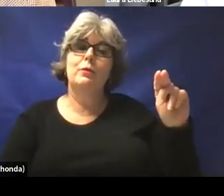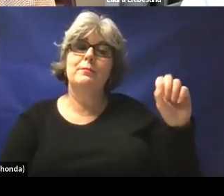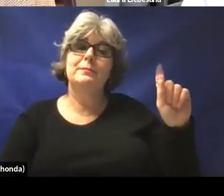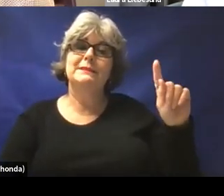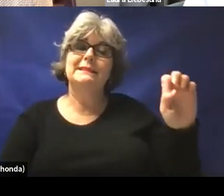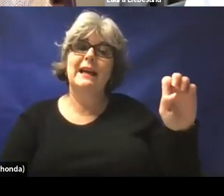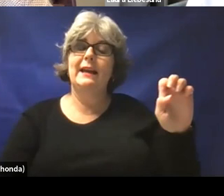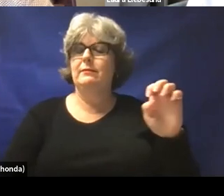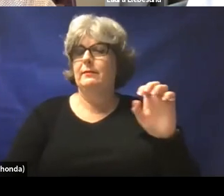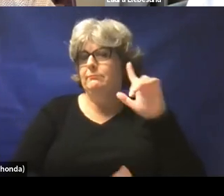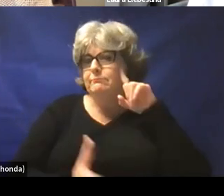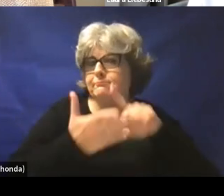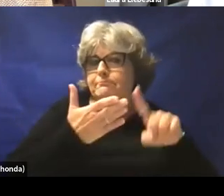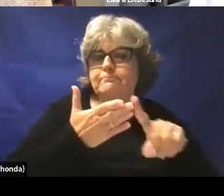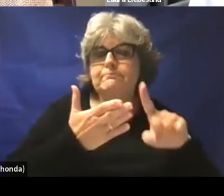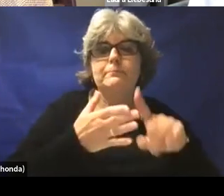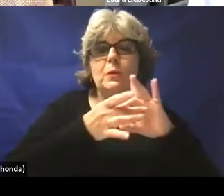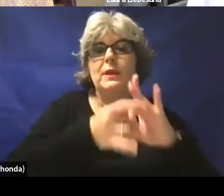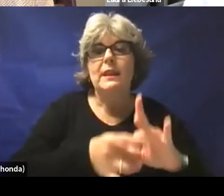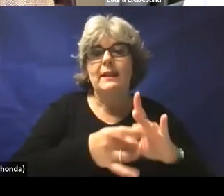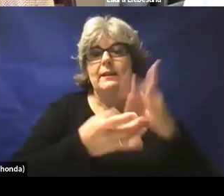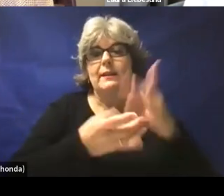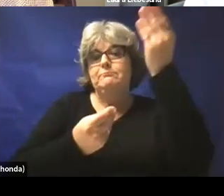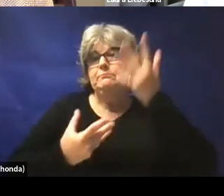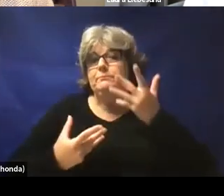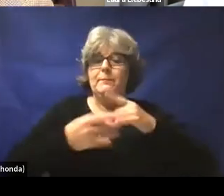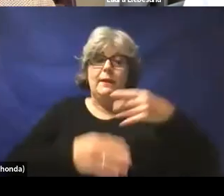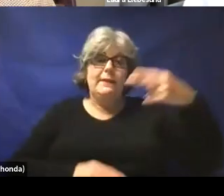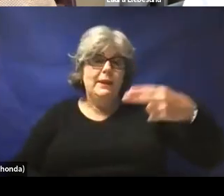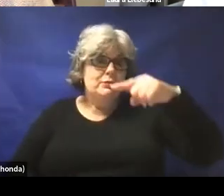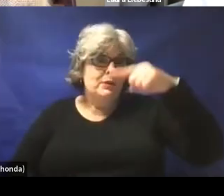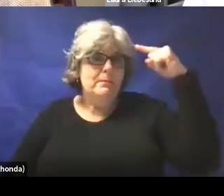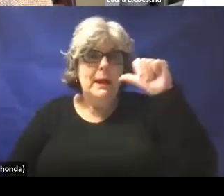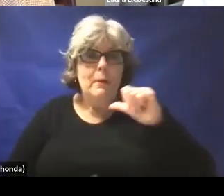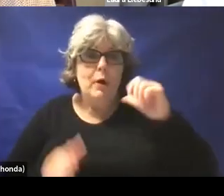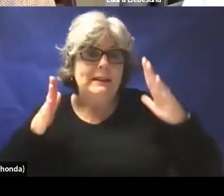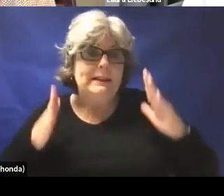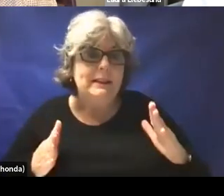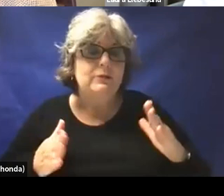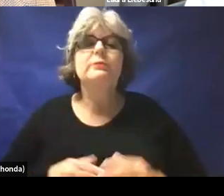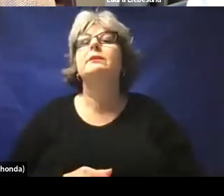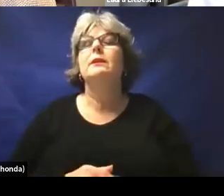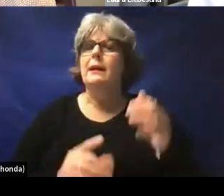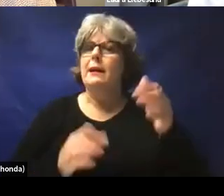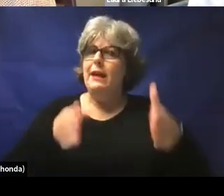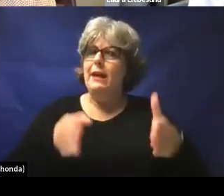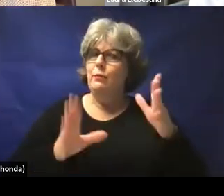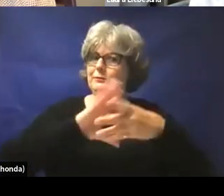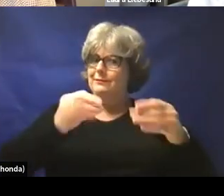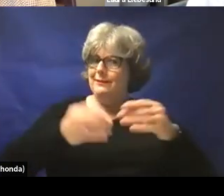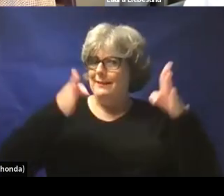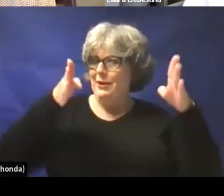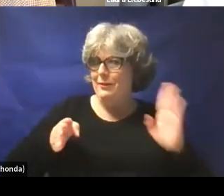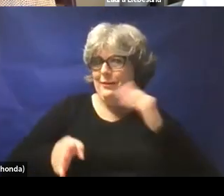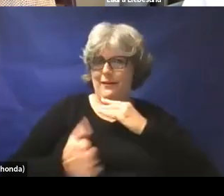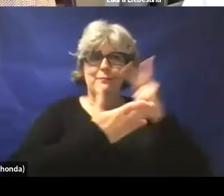DC. He did a lot of early research and storytelling about the history of Black bartenders. And he was one of our narrators. And